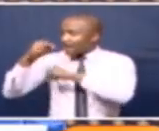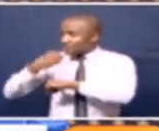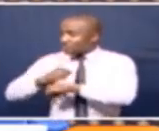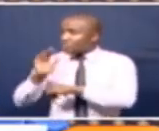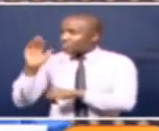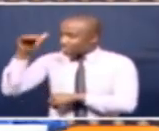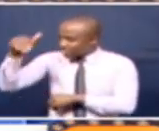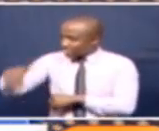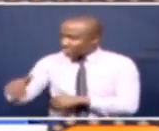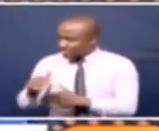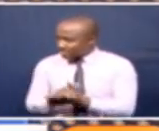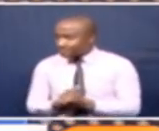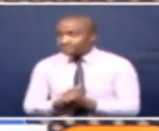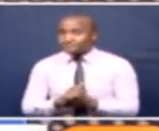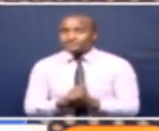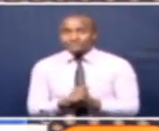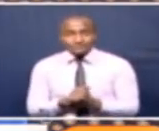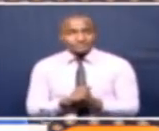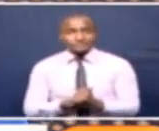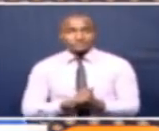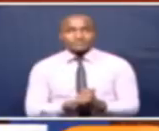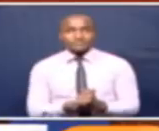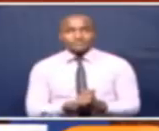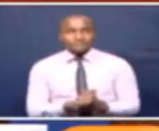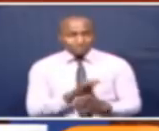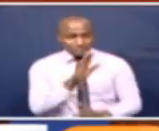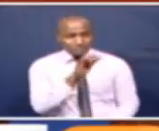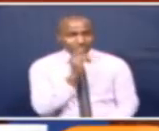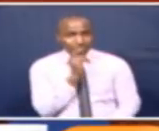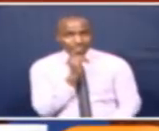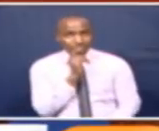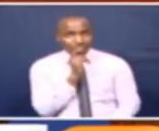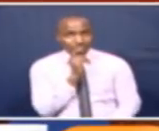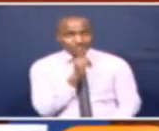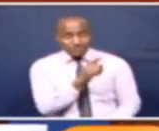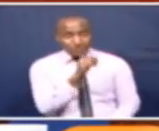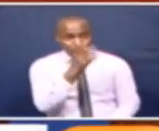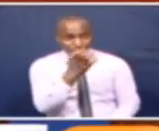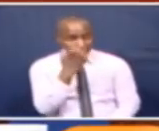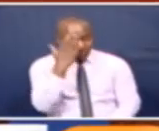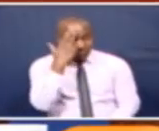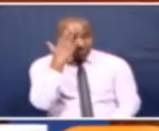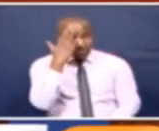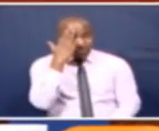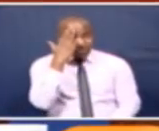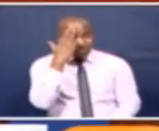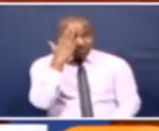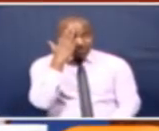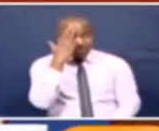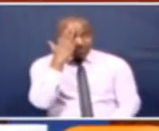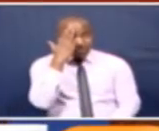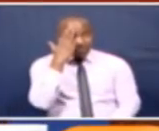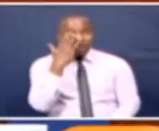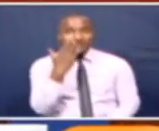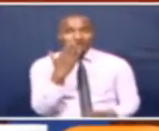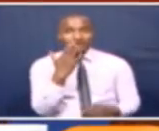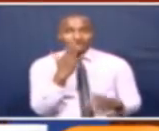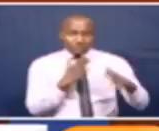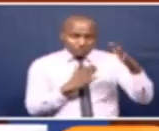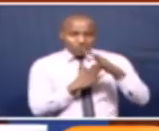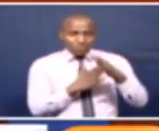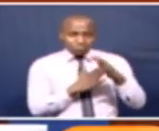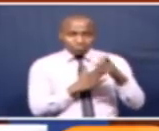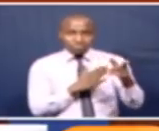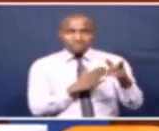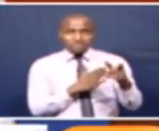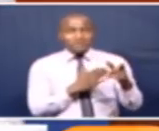they slacken. When you need to realize that, you need to realize that what, like, scoring such high marks,